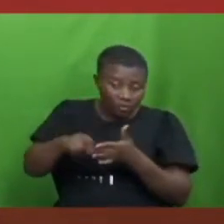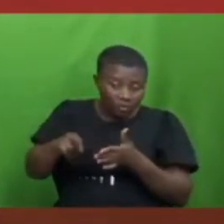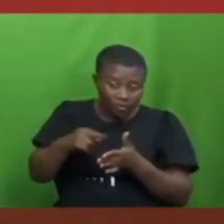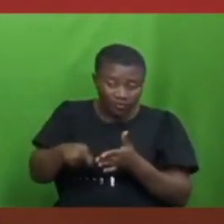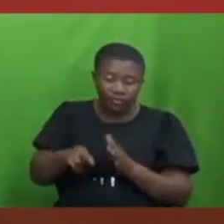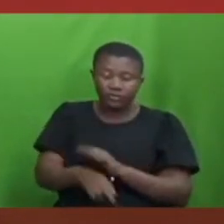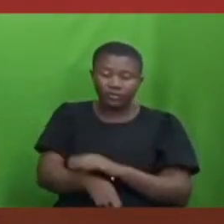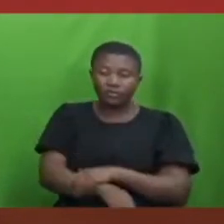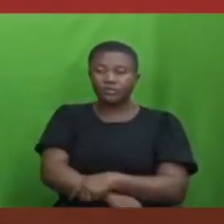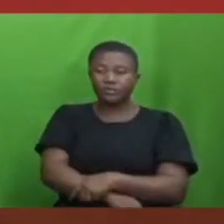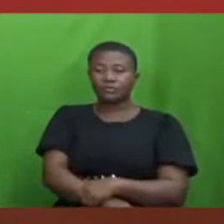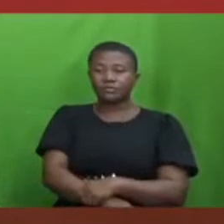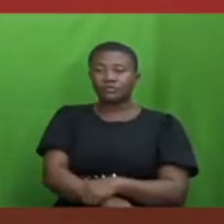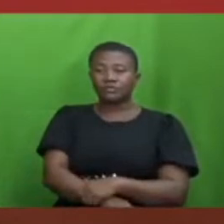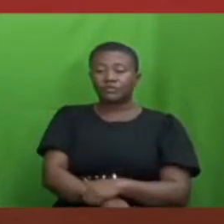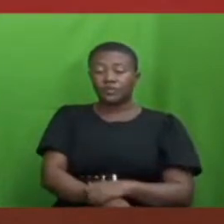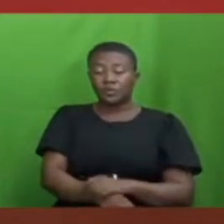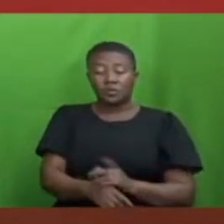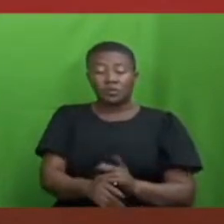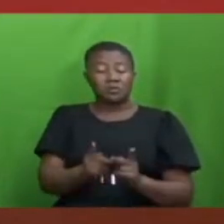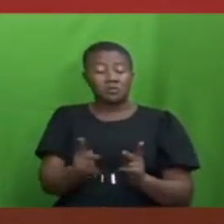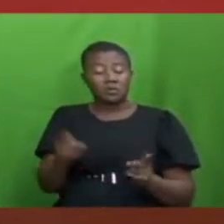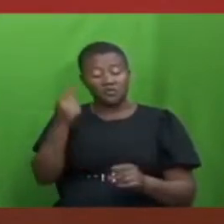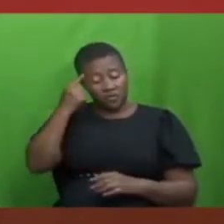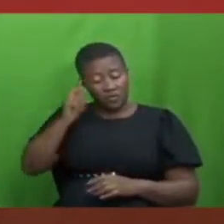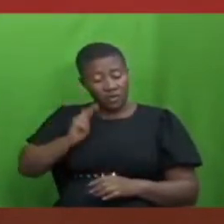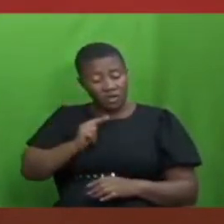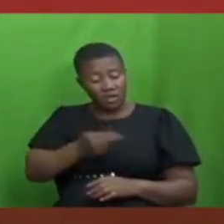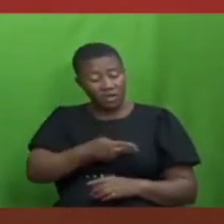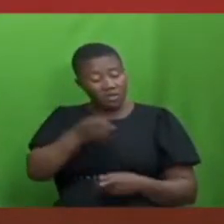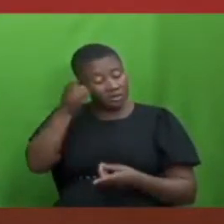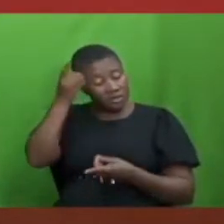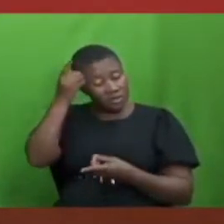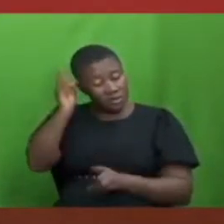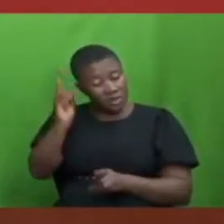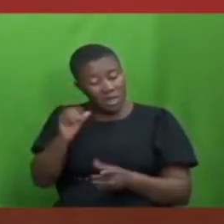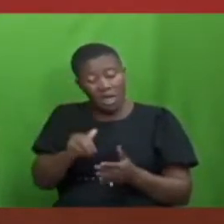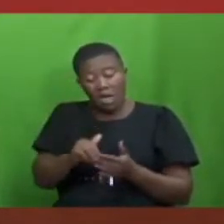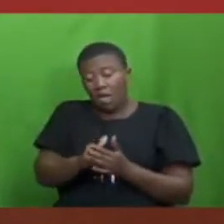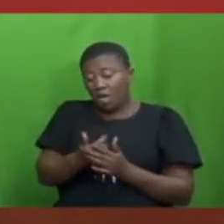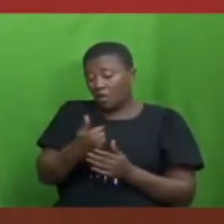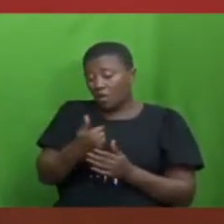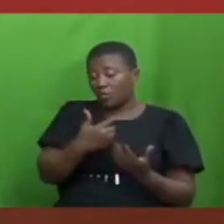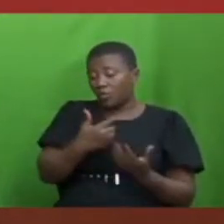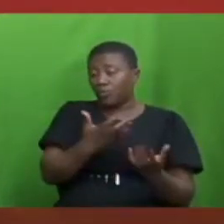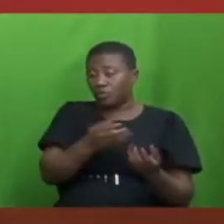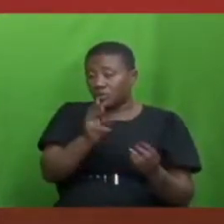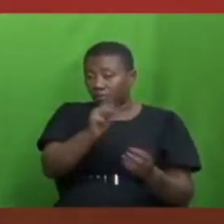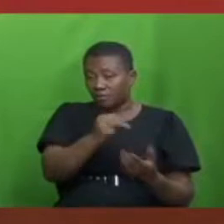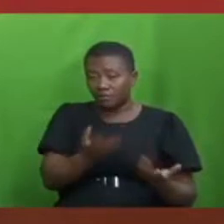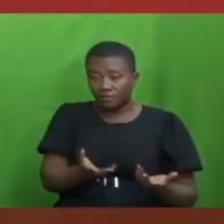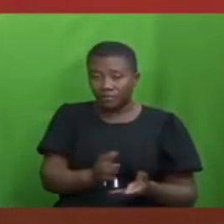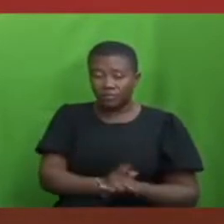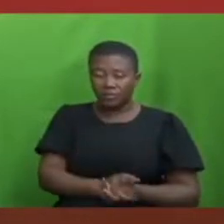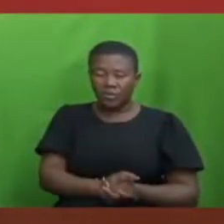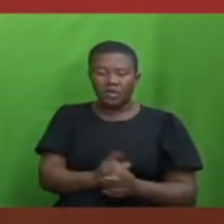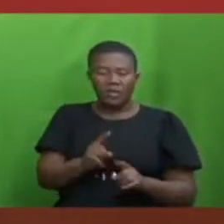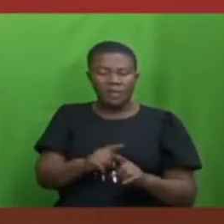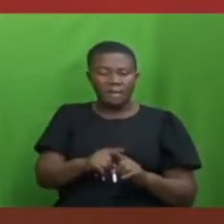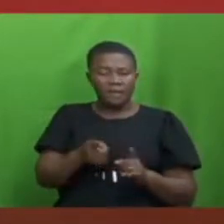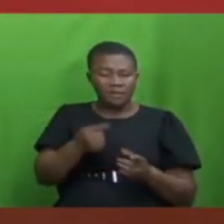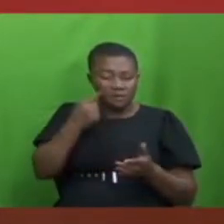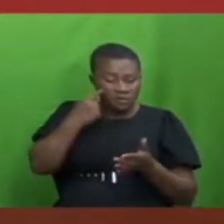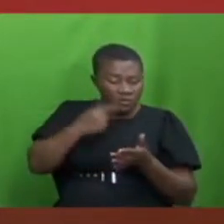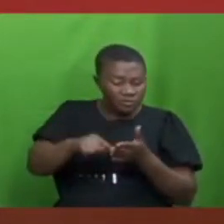And so it's for us to decide how we want that to be done. By clearly looking at the